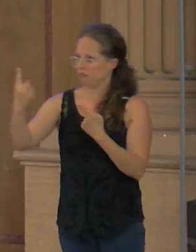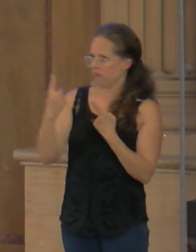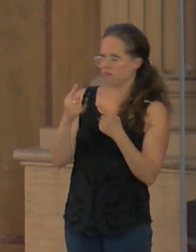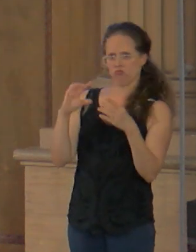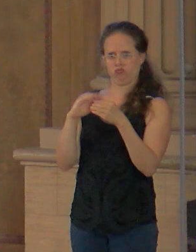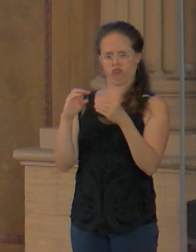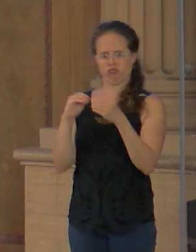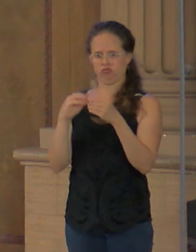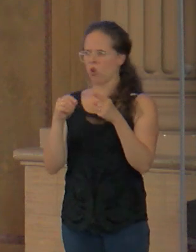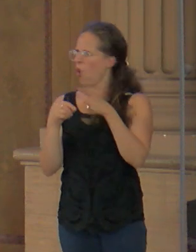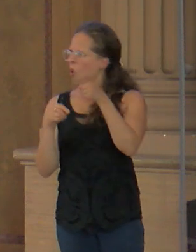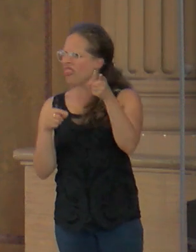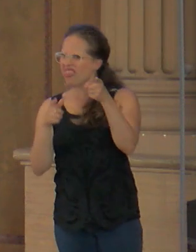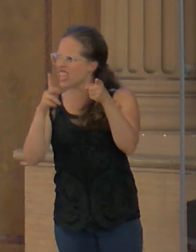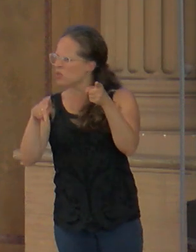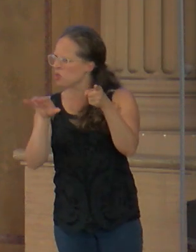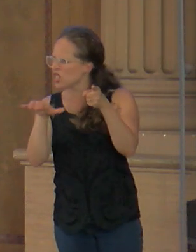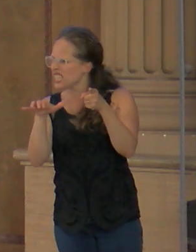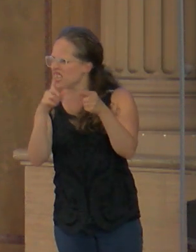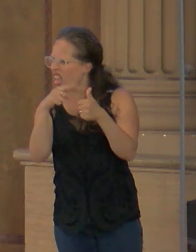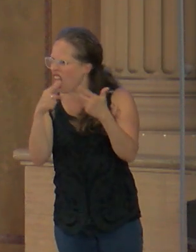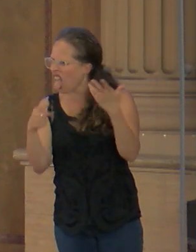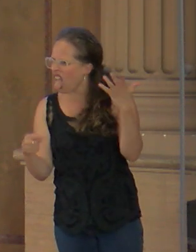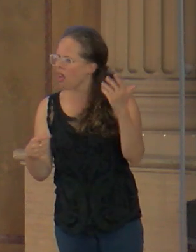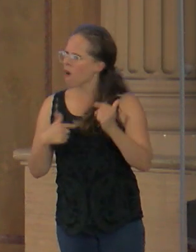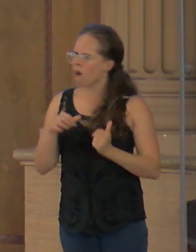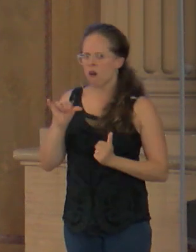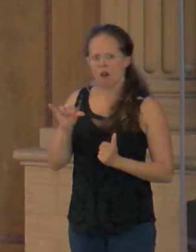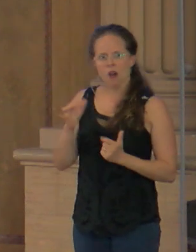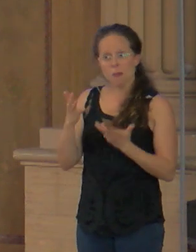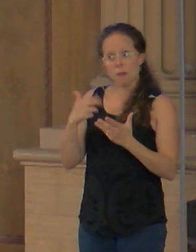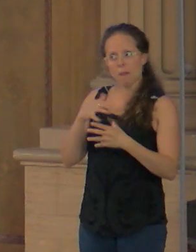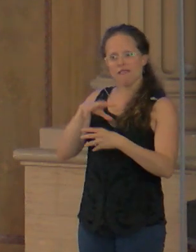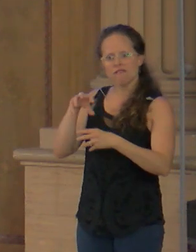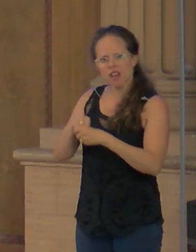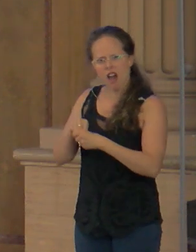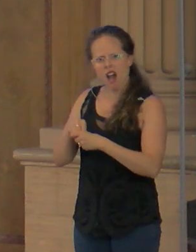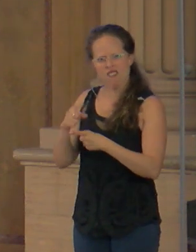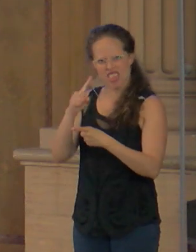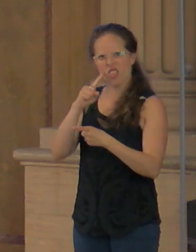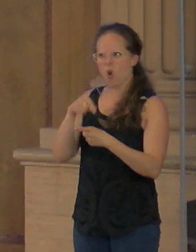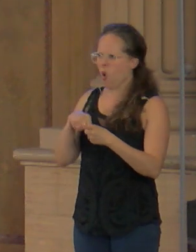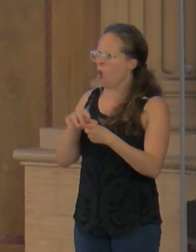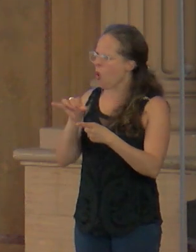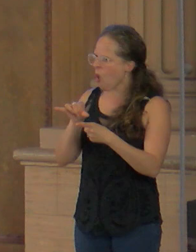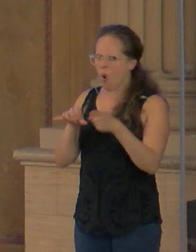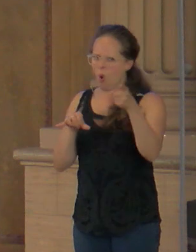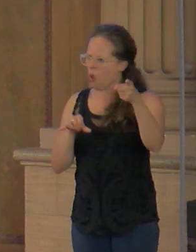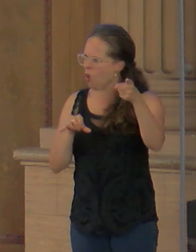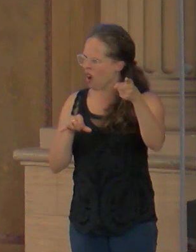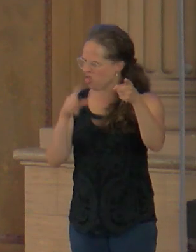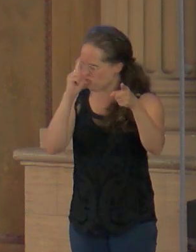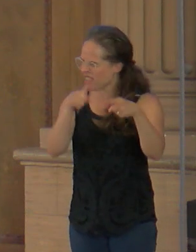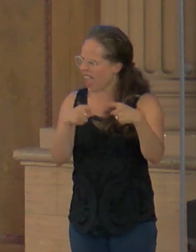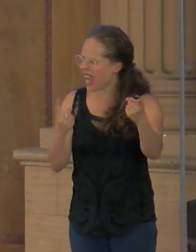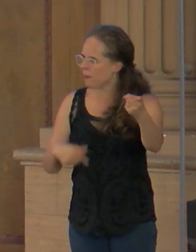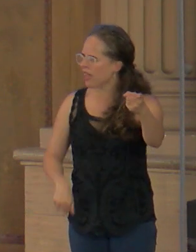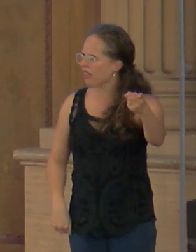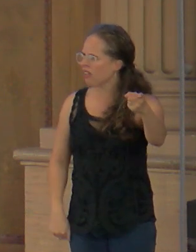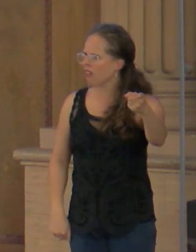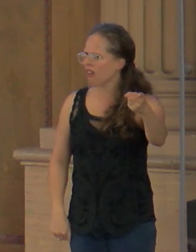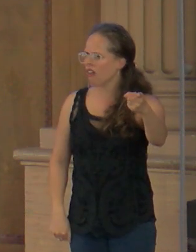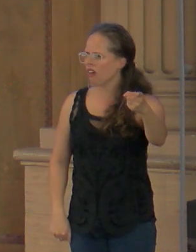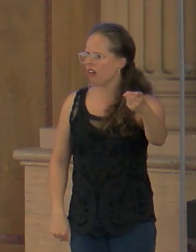bad report about the other. And we might even get involved in situations where we feel like we have a real enemy on the other side of that dispute.